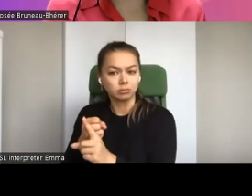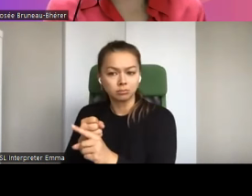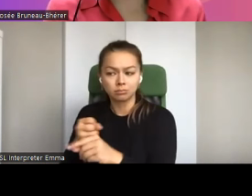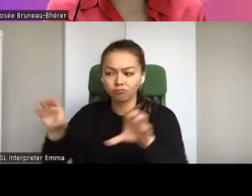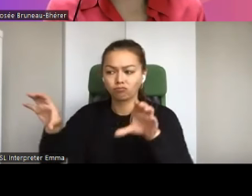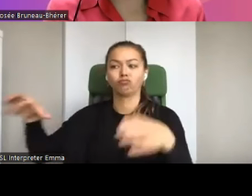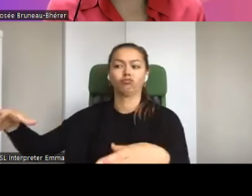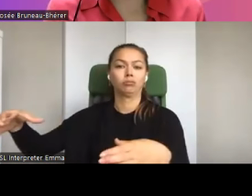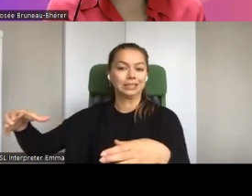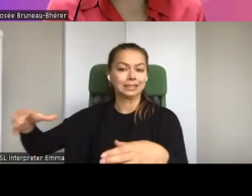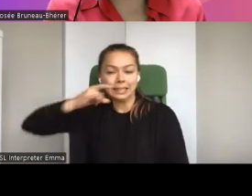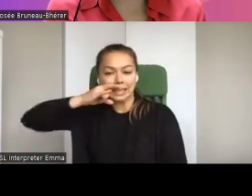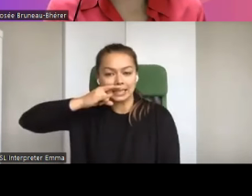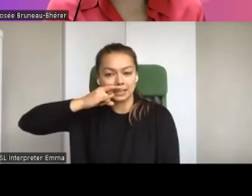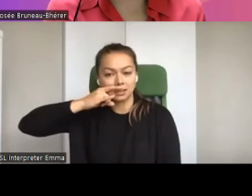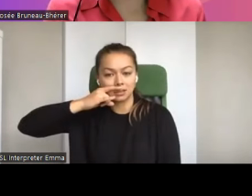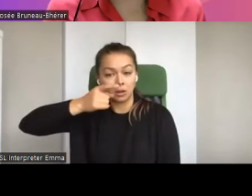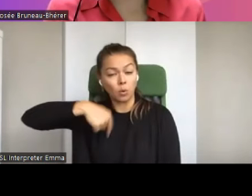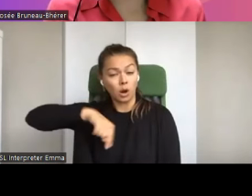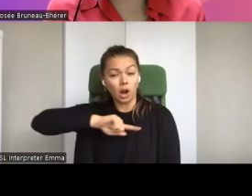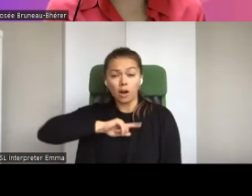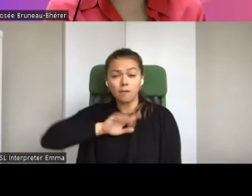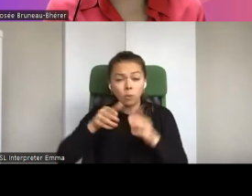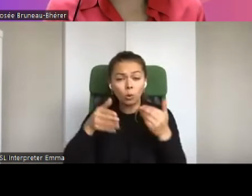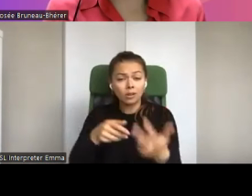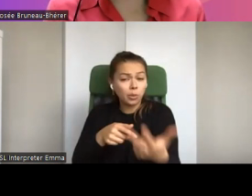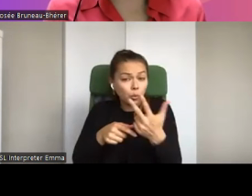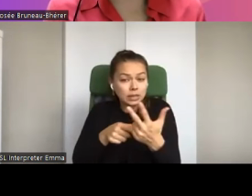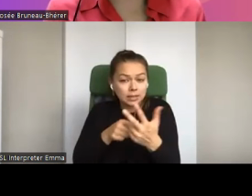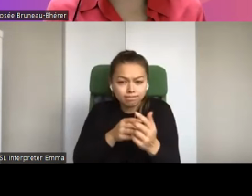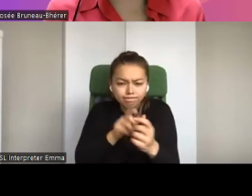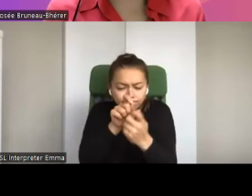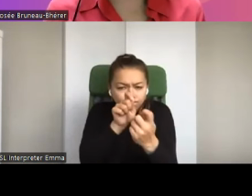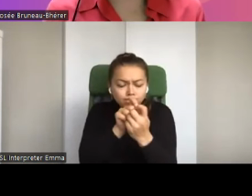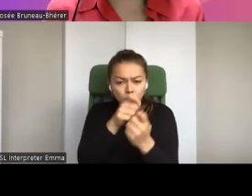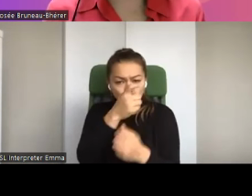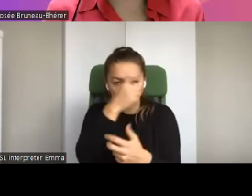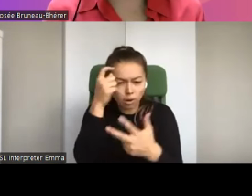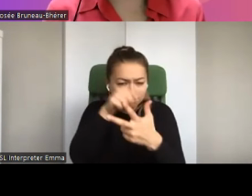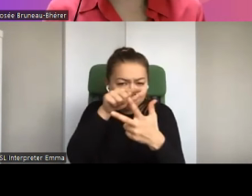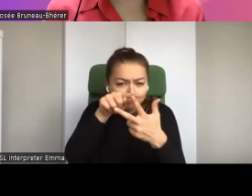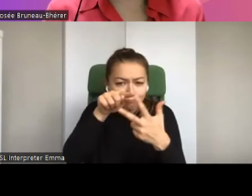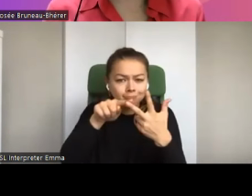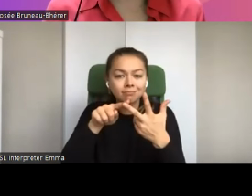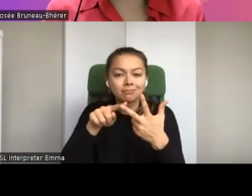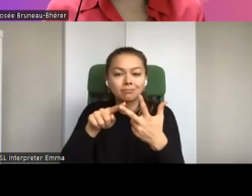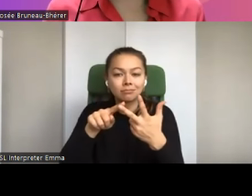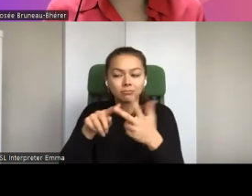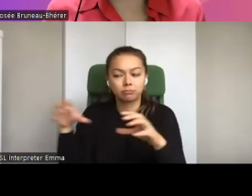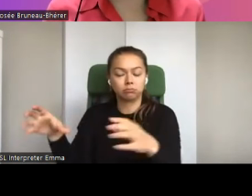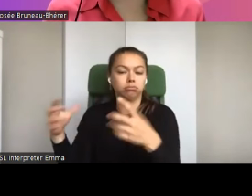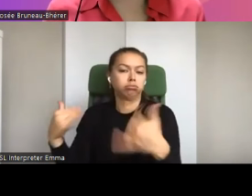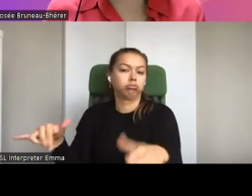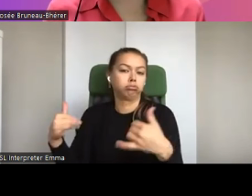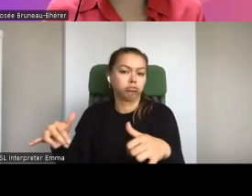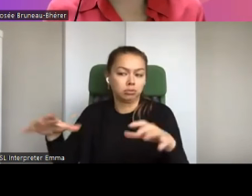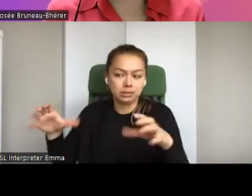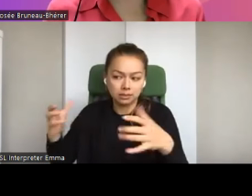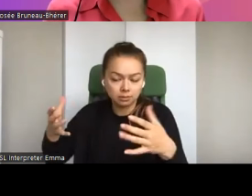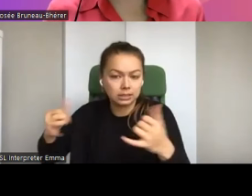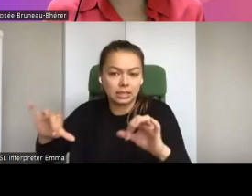just identifying 3 types of trauma. So in this context, what we wanted to do was to make you think